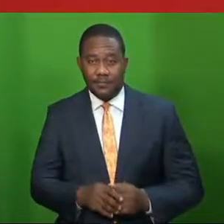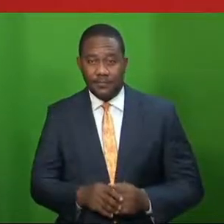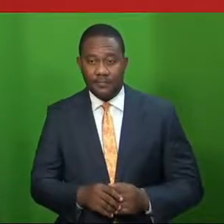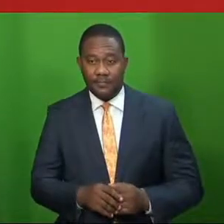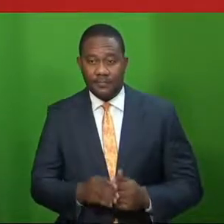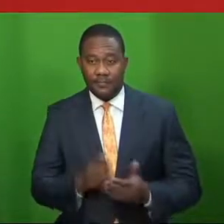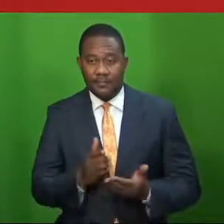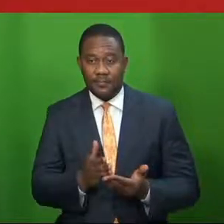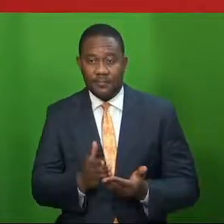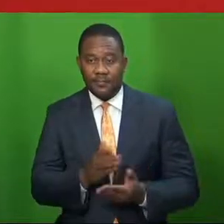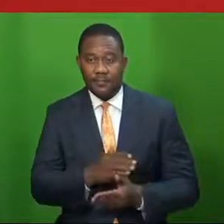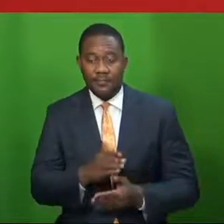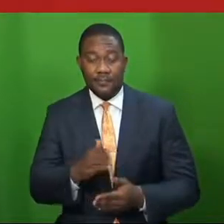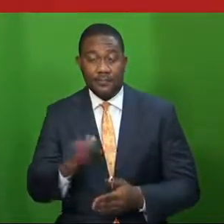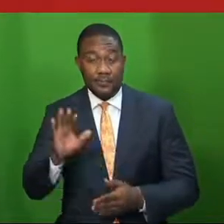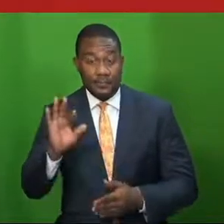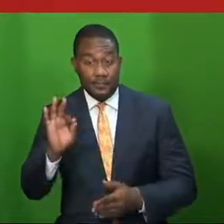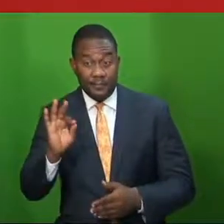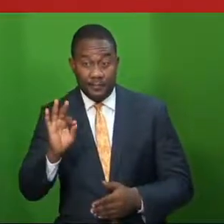Page 9.